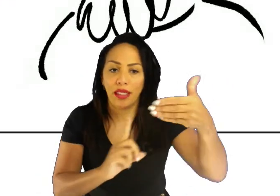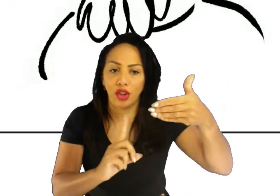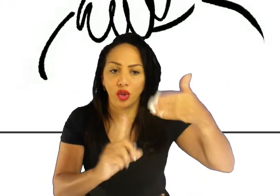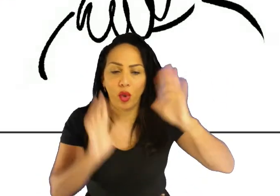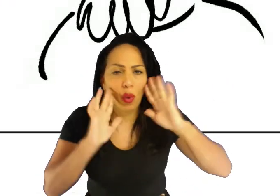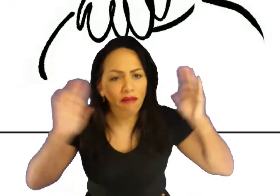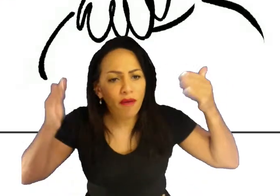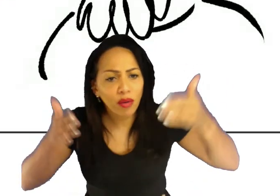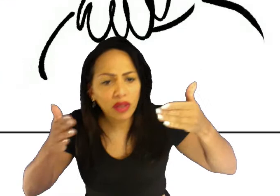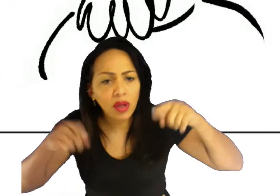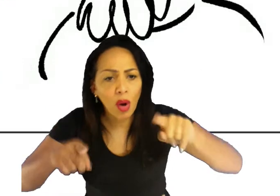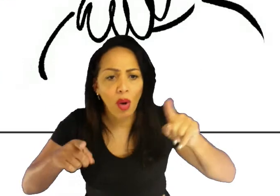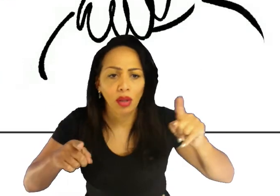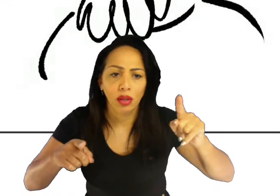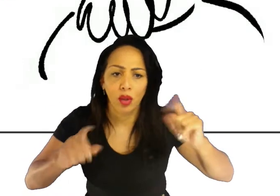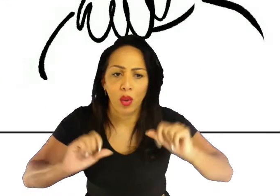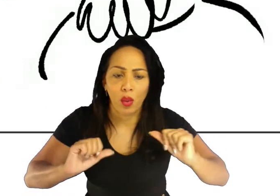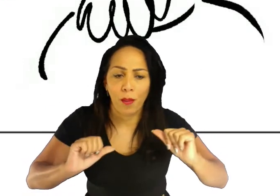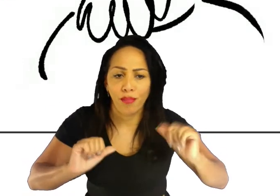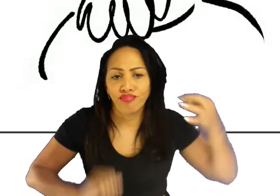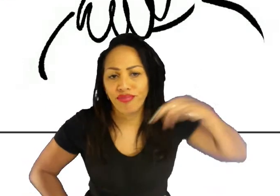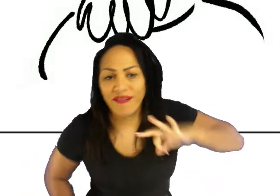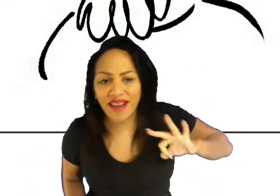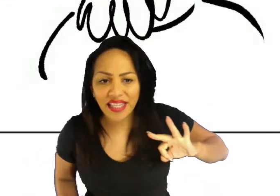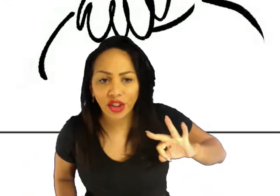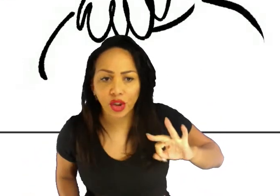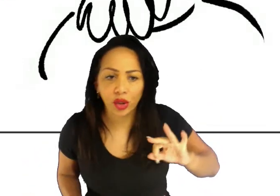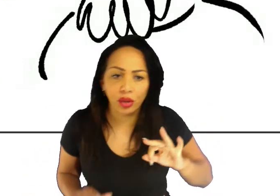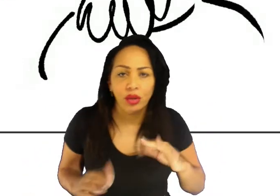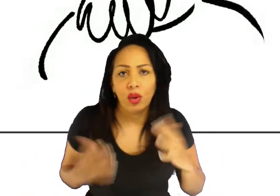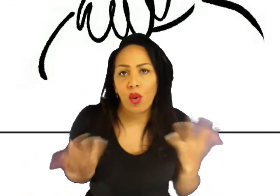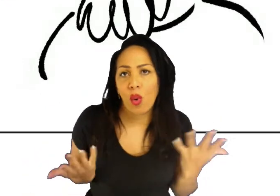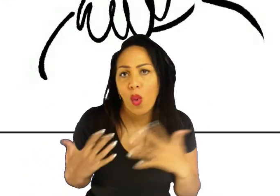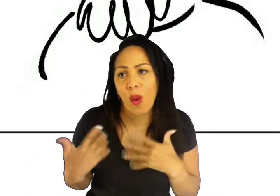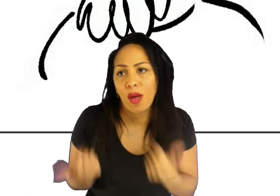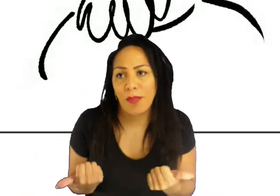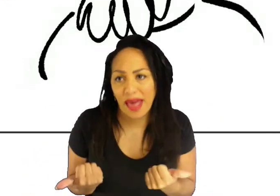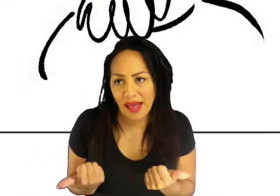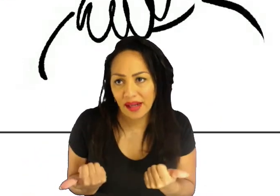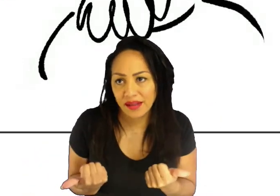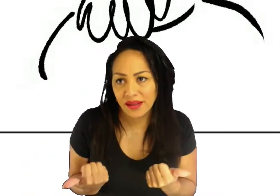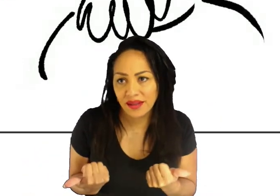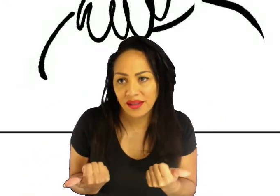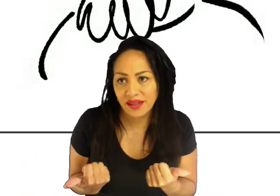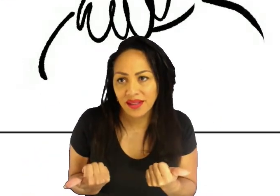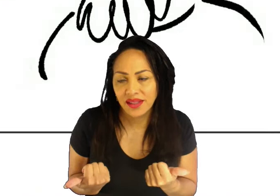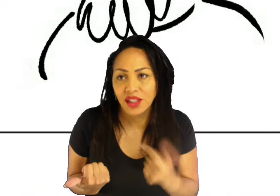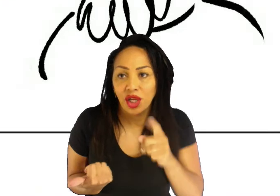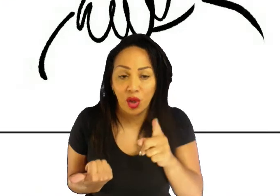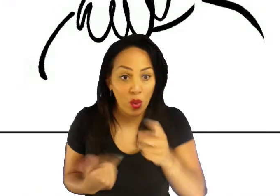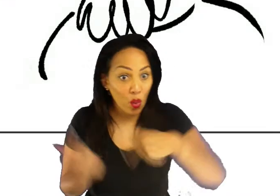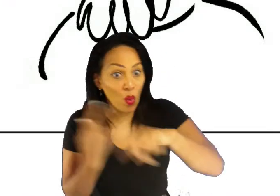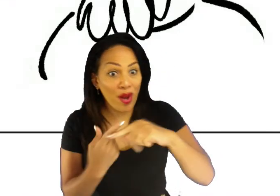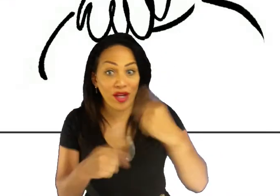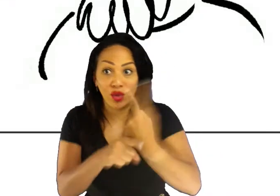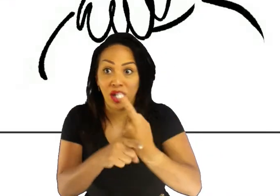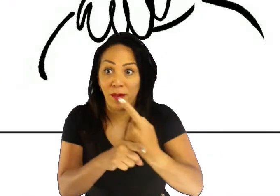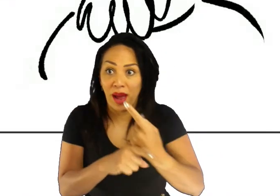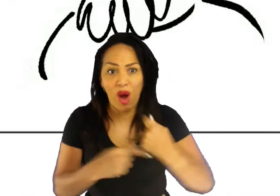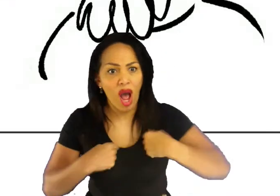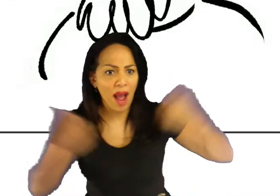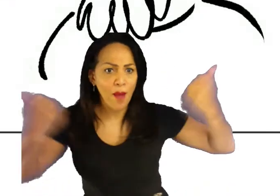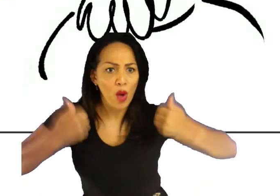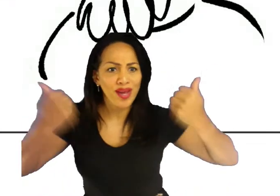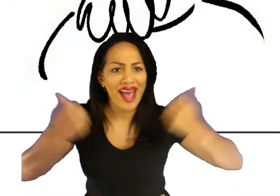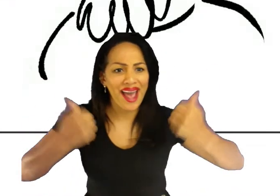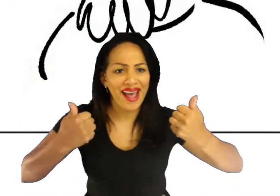can't talk about how we can be okay without discussing those issues. And so